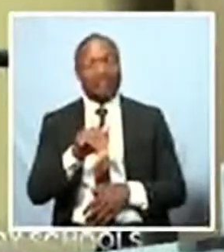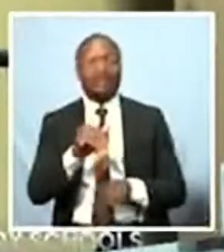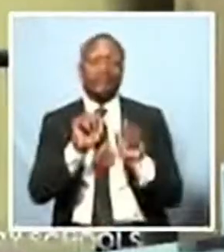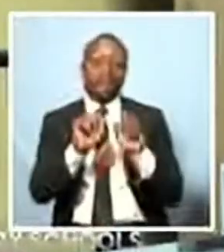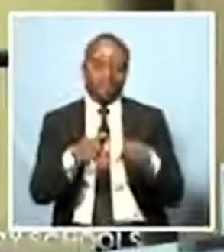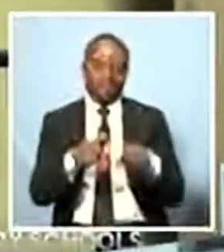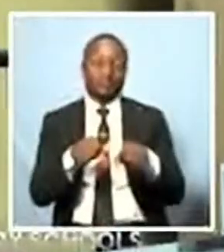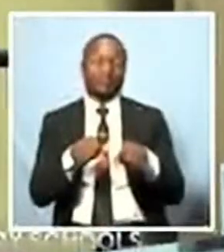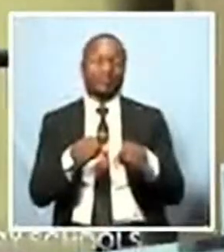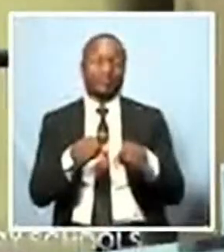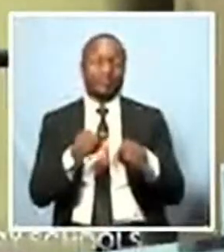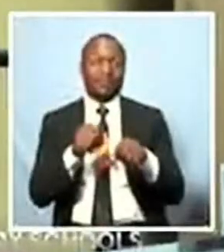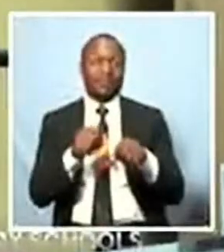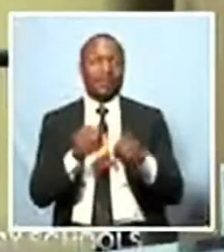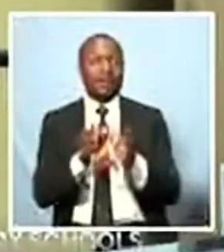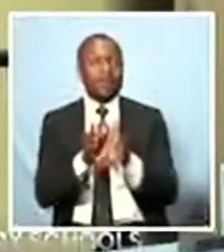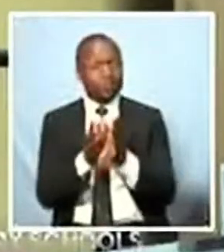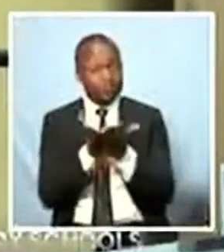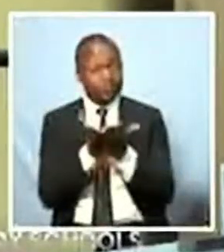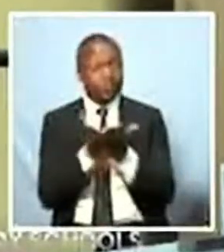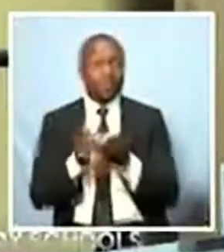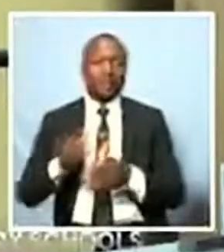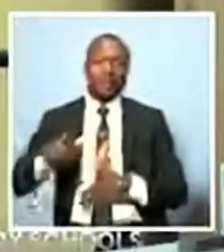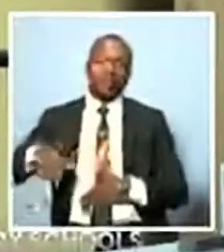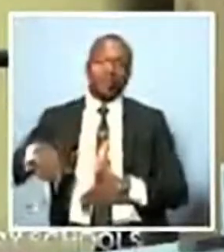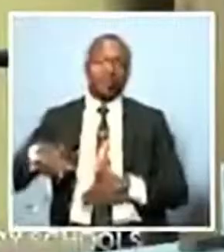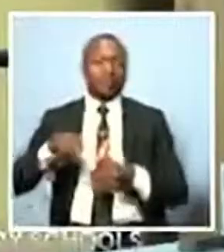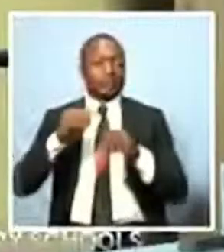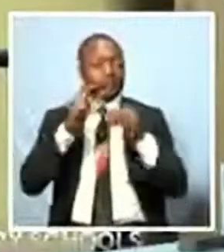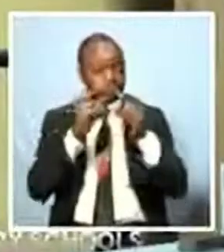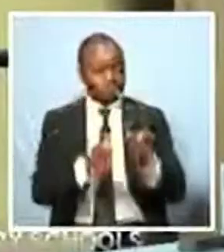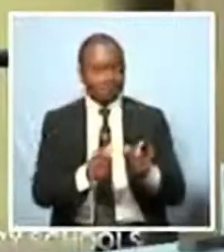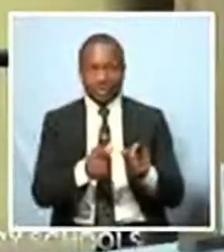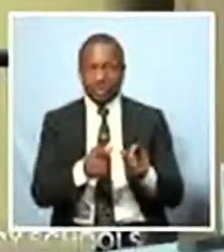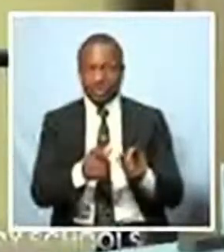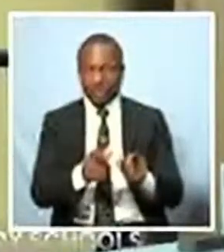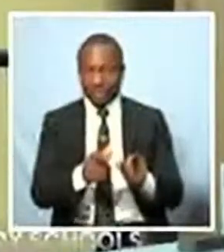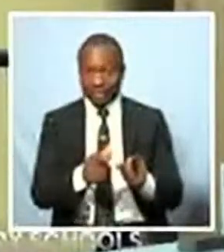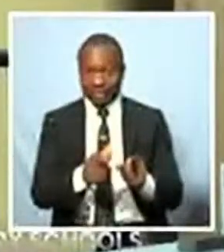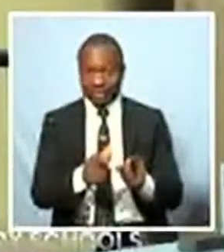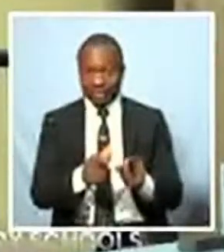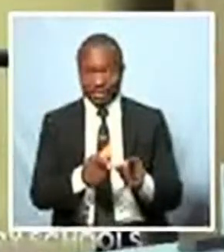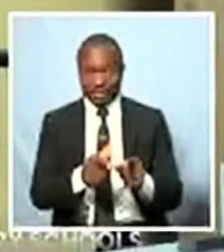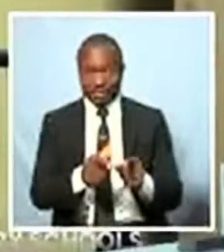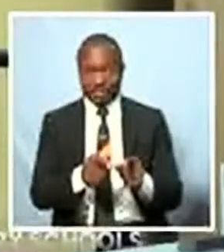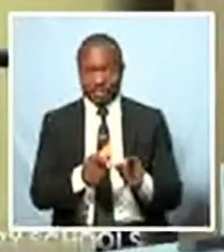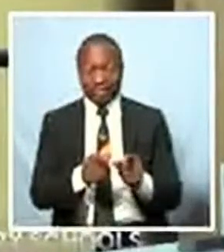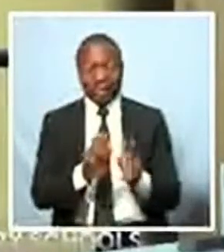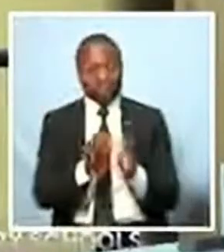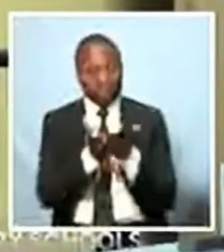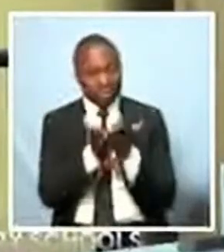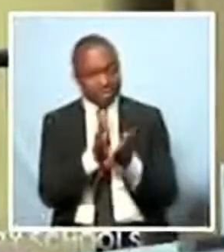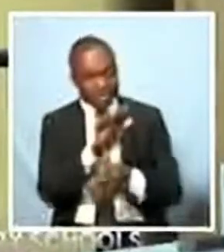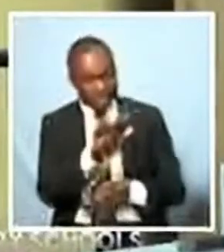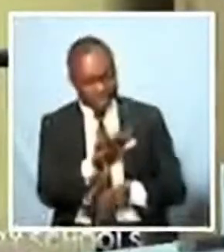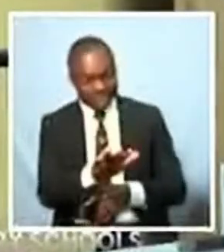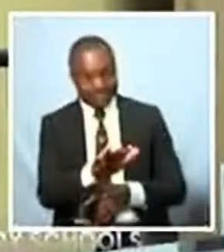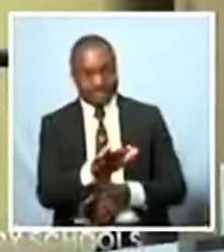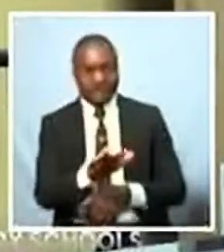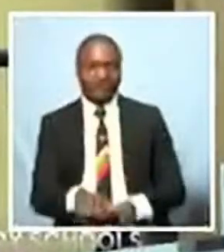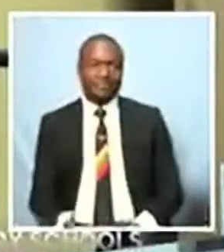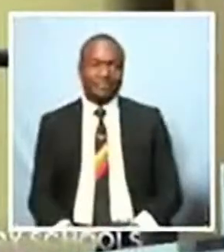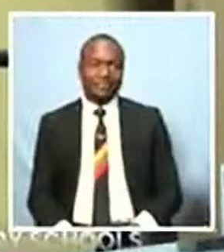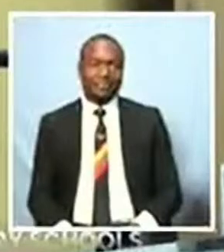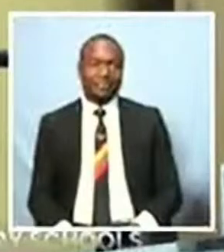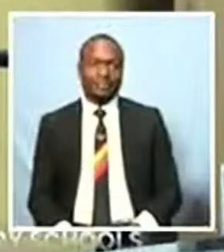the books are delaying to arrive. We are told the modules were there, they were designed, they were there. The